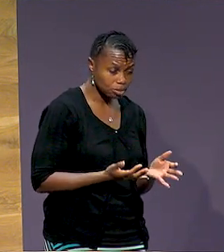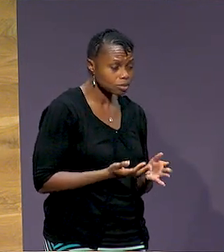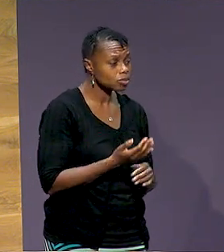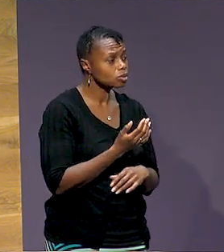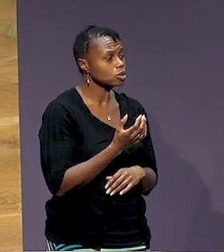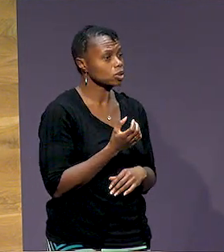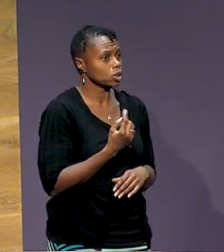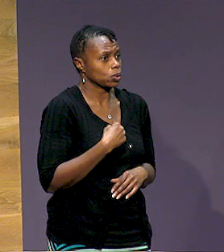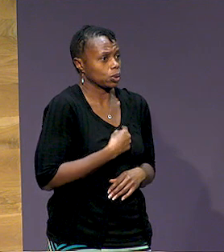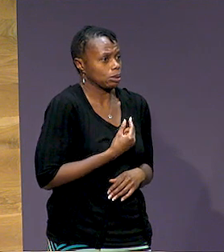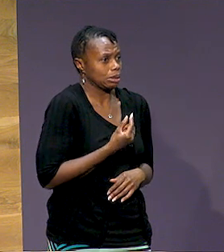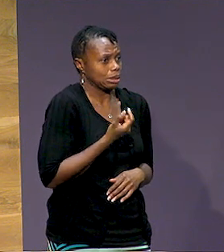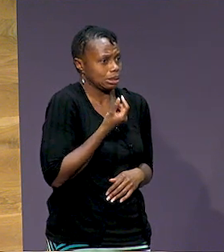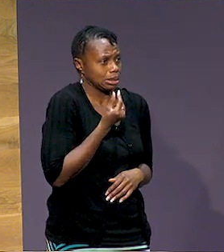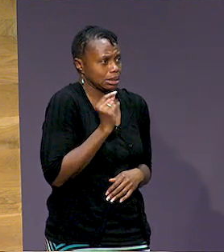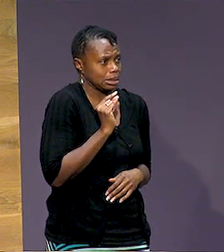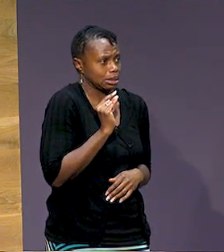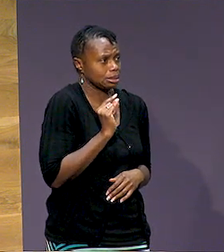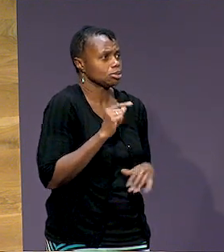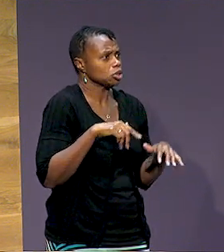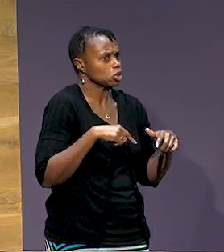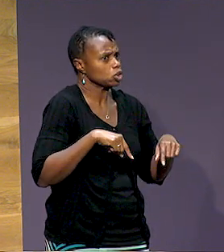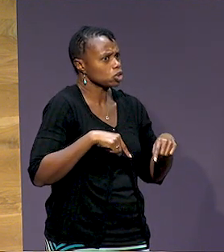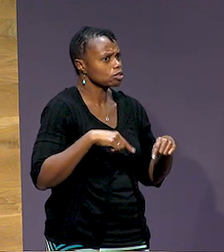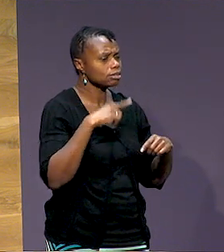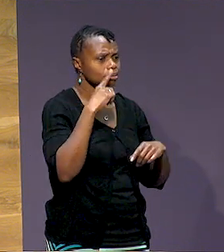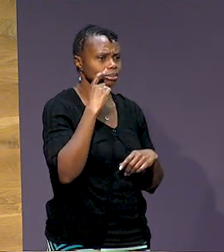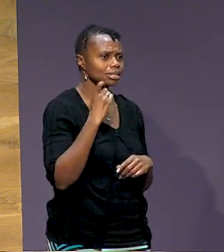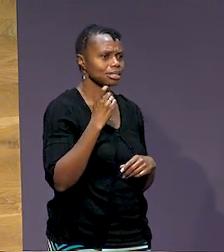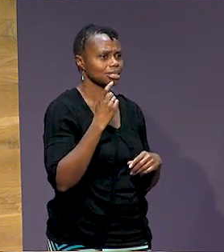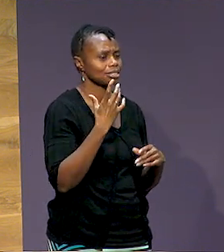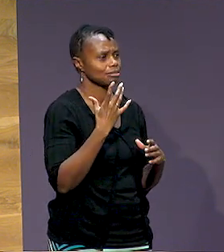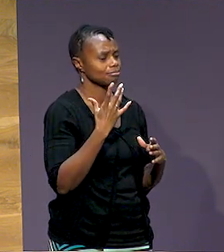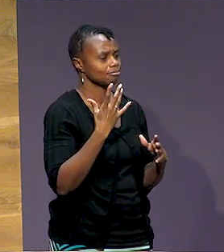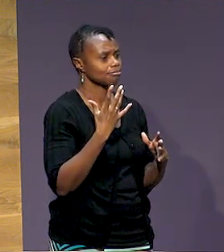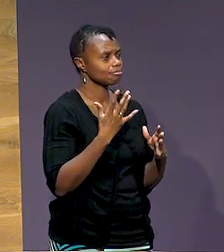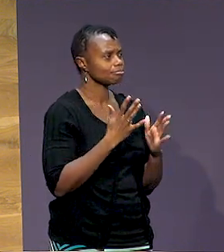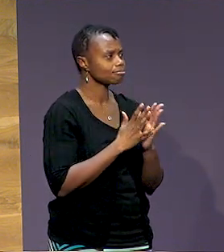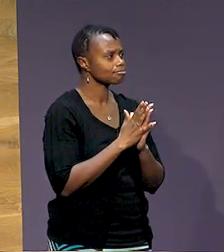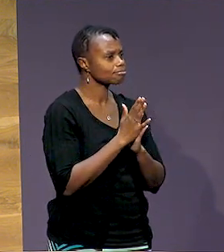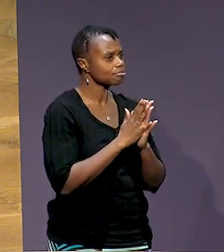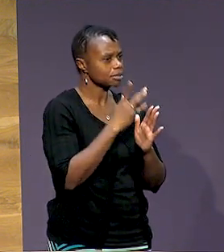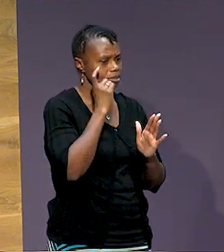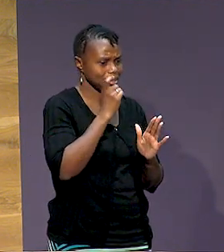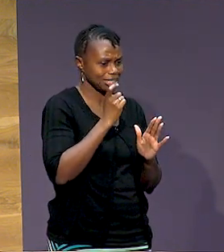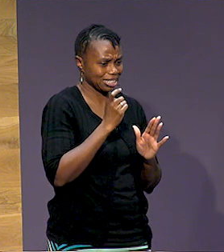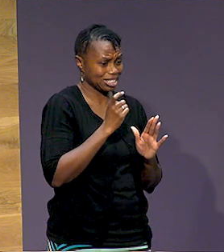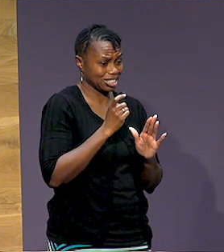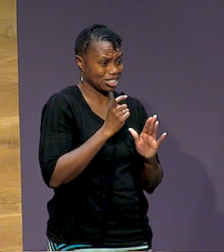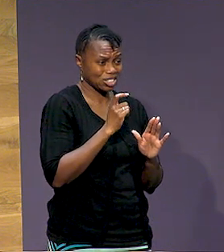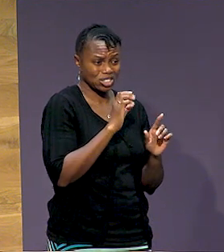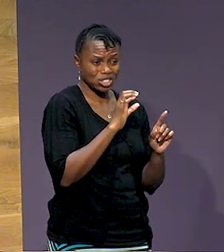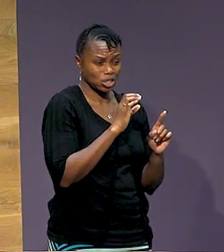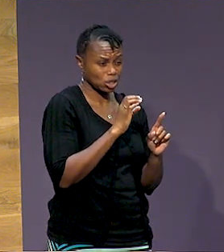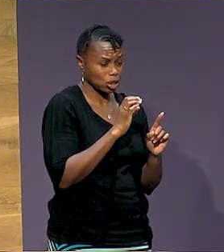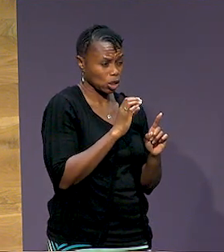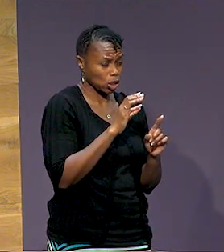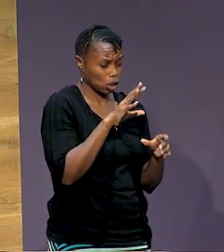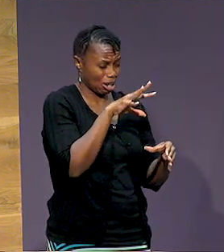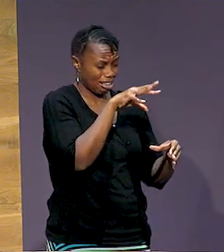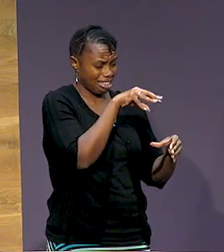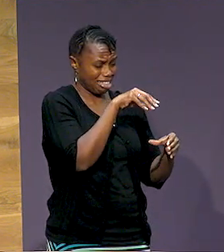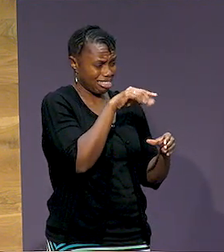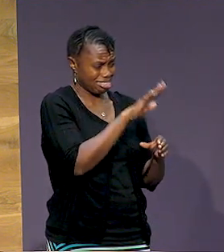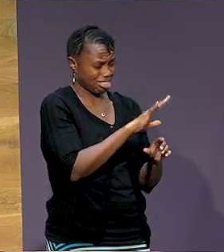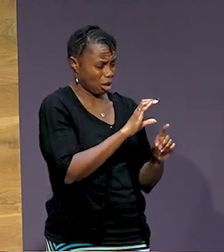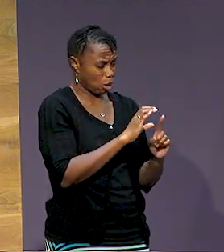little nervous because, it's something that perhaps to the inner culture, to the person that